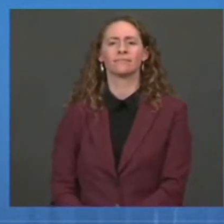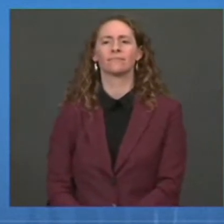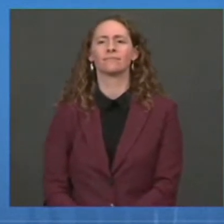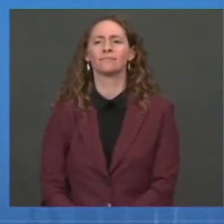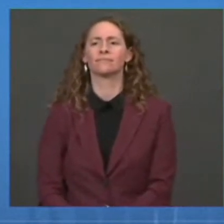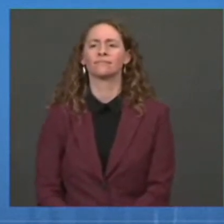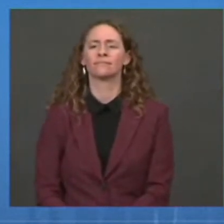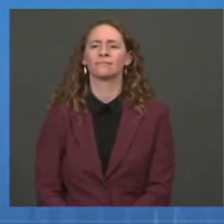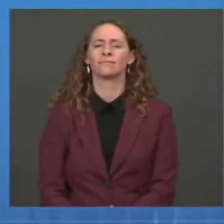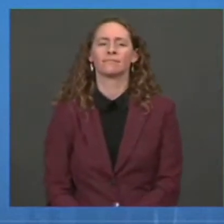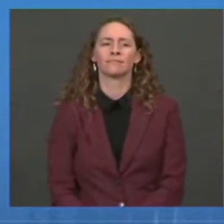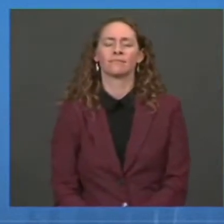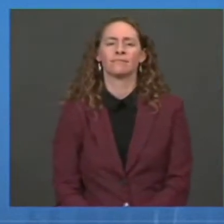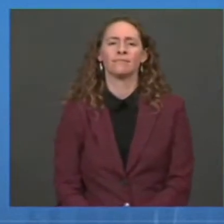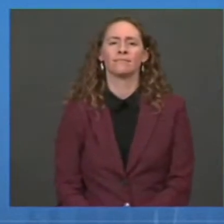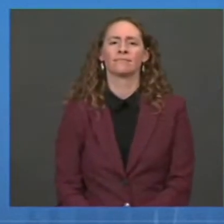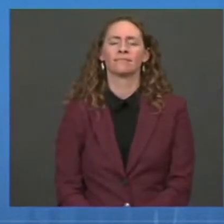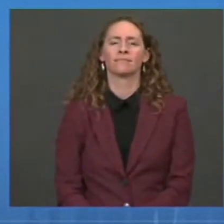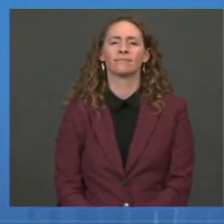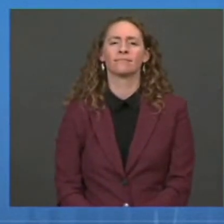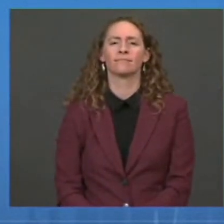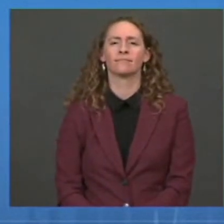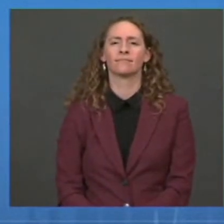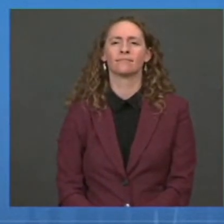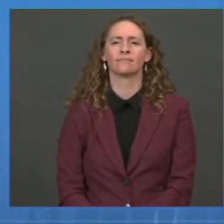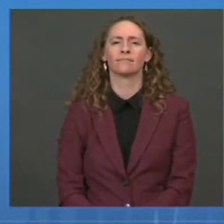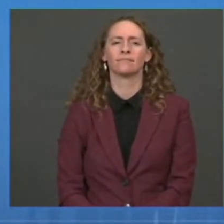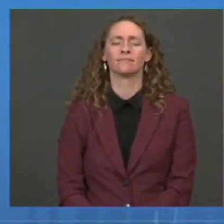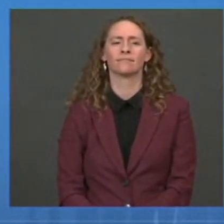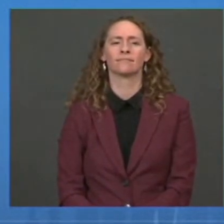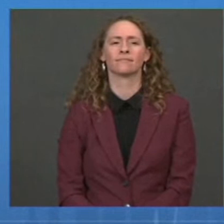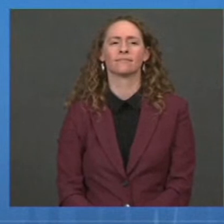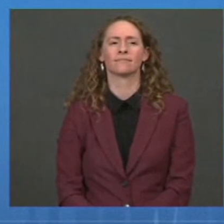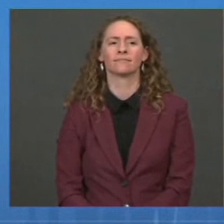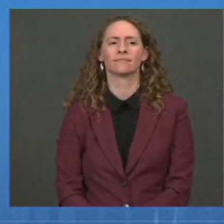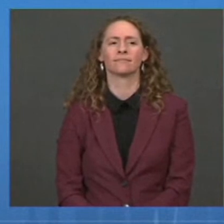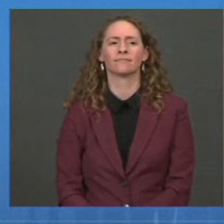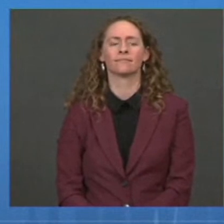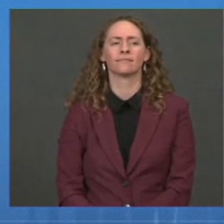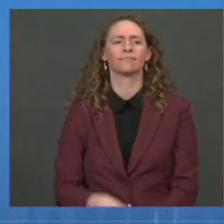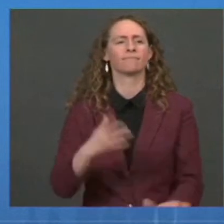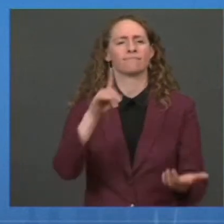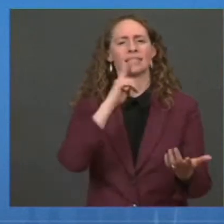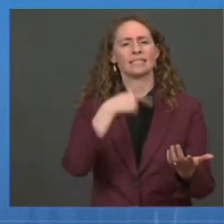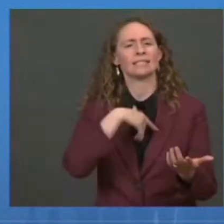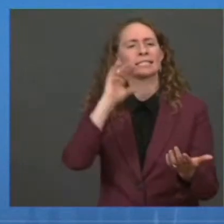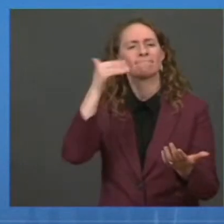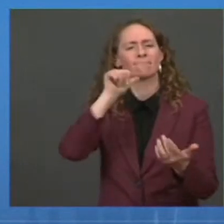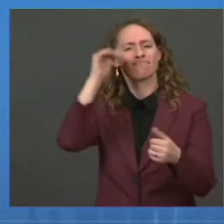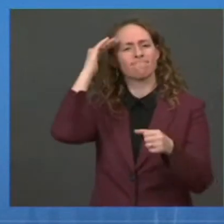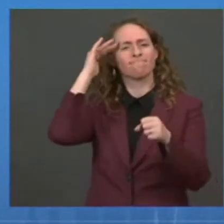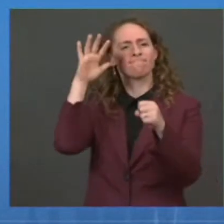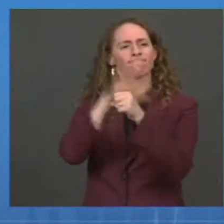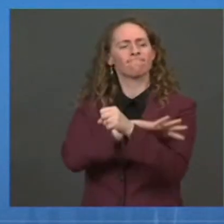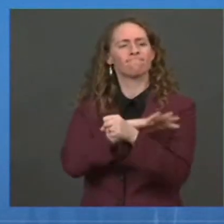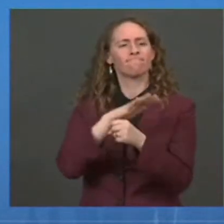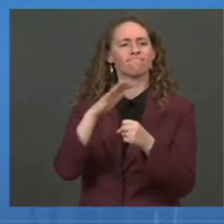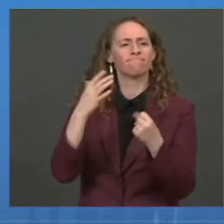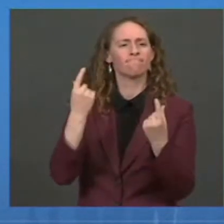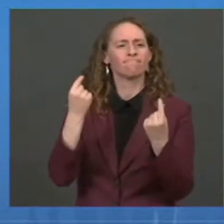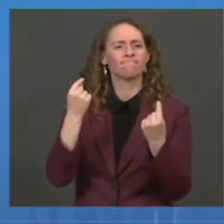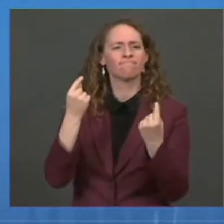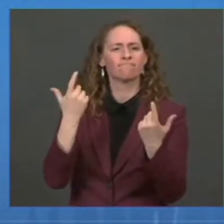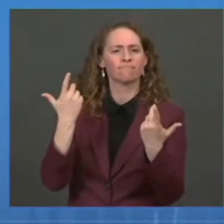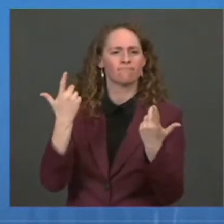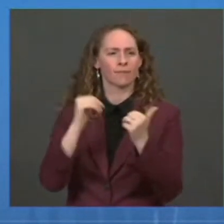Well, thanks. I'm wondering, obviously it's too soon to know if we'll need to update the vaccines, but in the event that we do